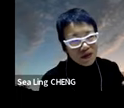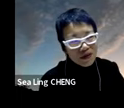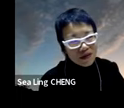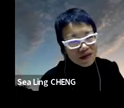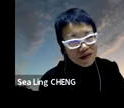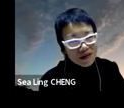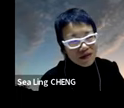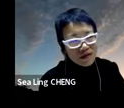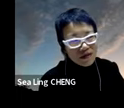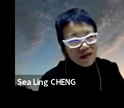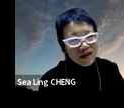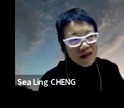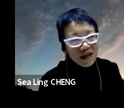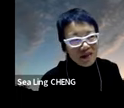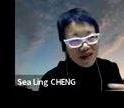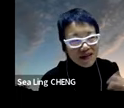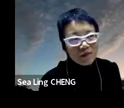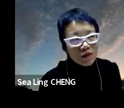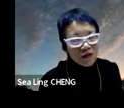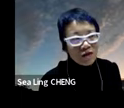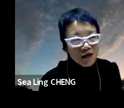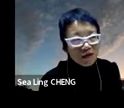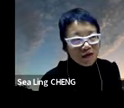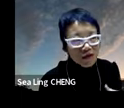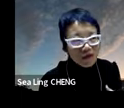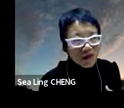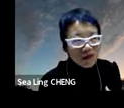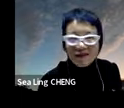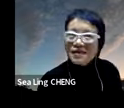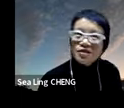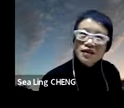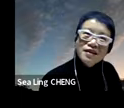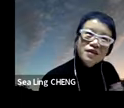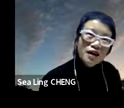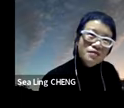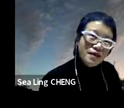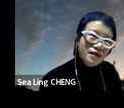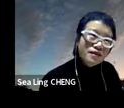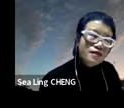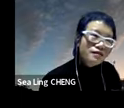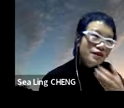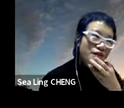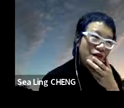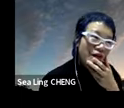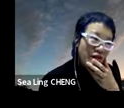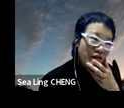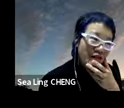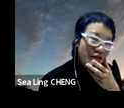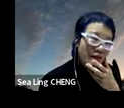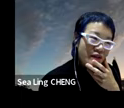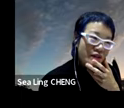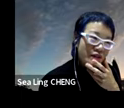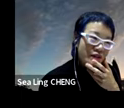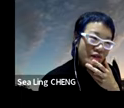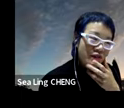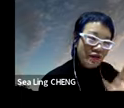So you could see that my attempt was trying to desexualize the hypersexed figure of the sex